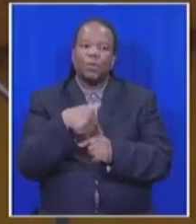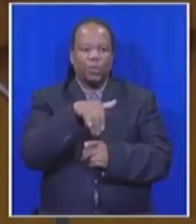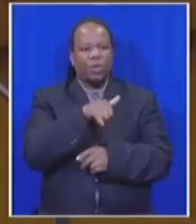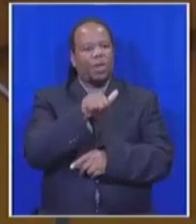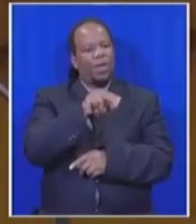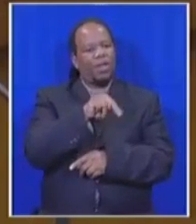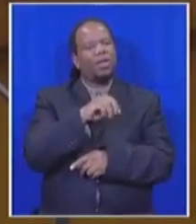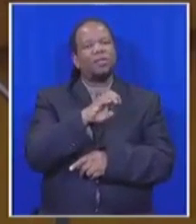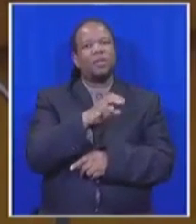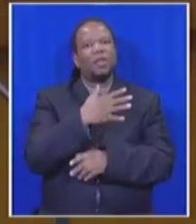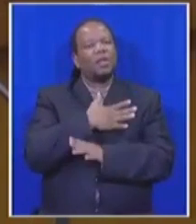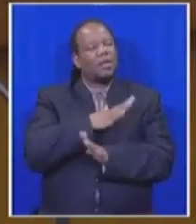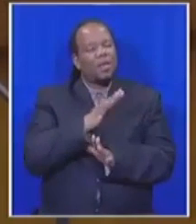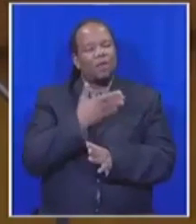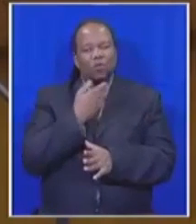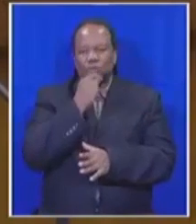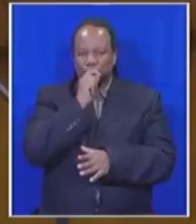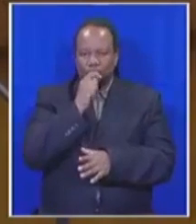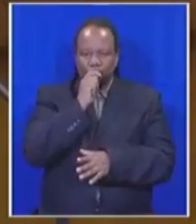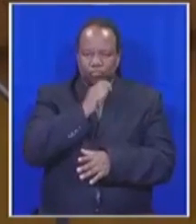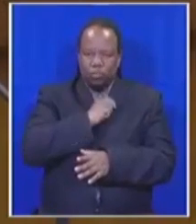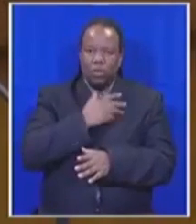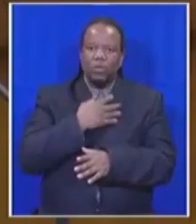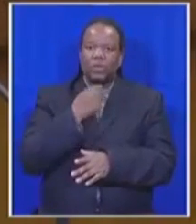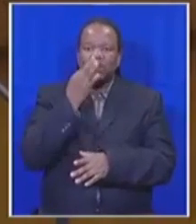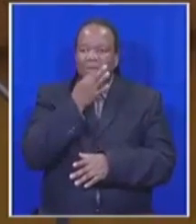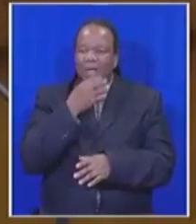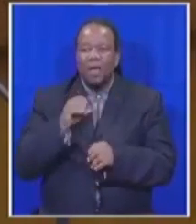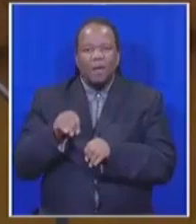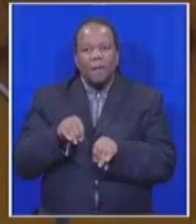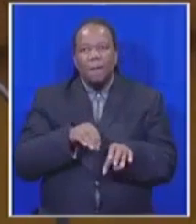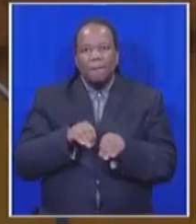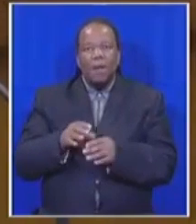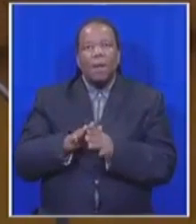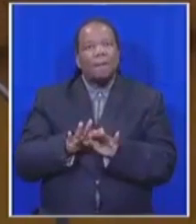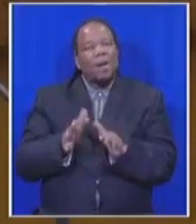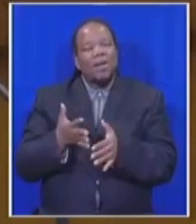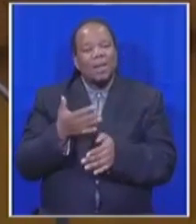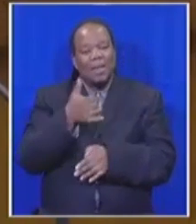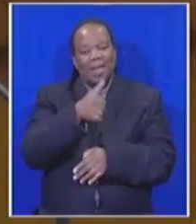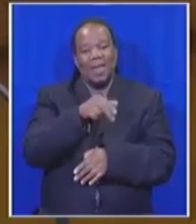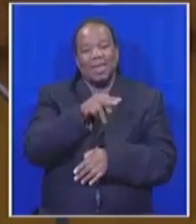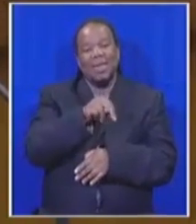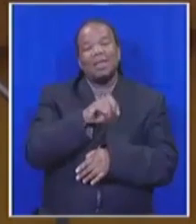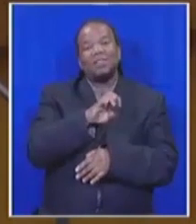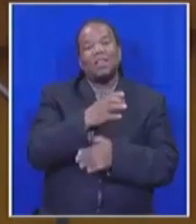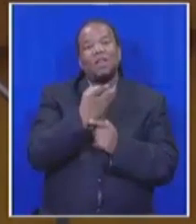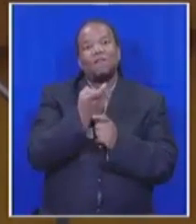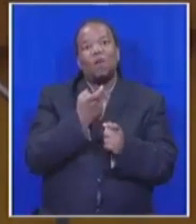a heavy and a bleeding heart that the ANC could not get governing majority in Nelson Mandela Bay